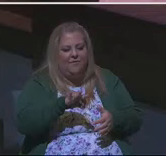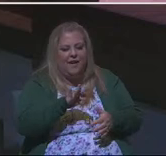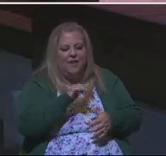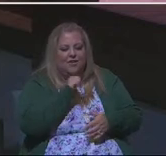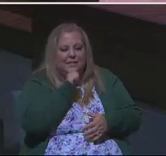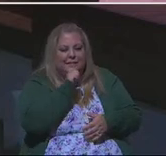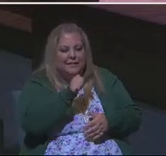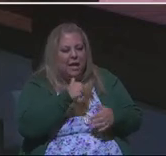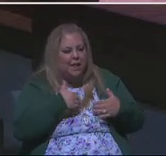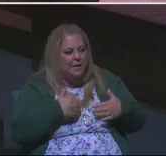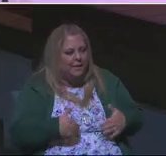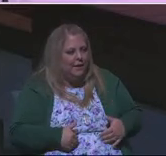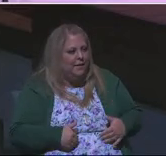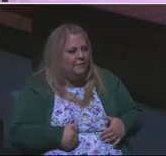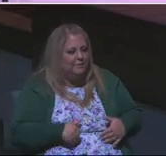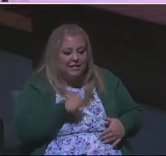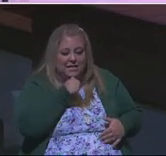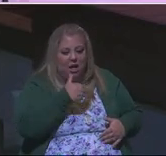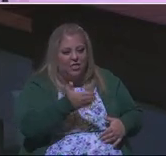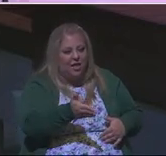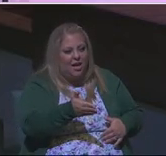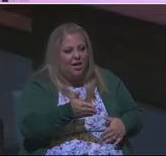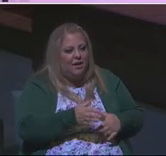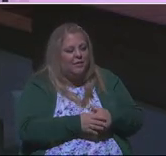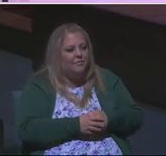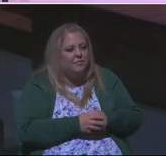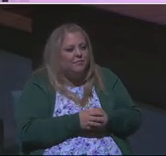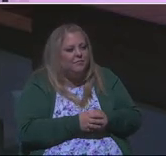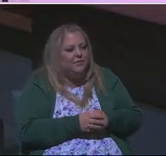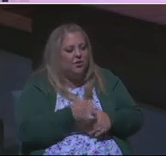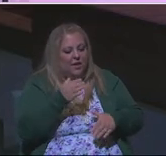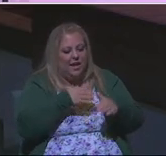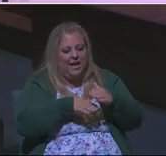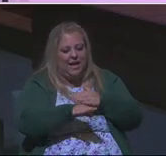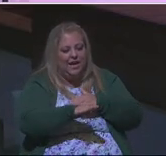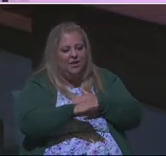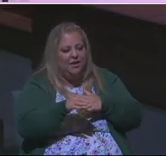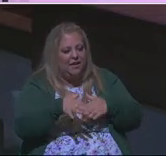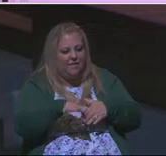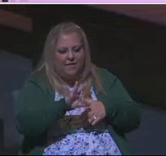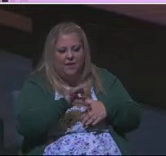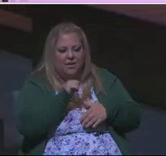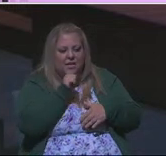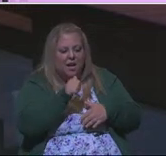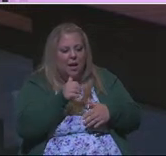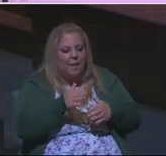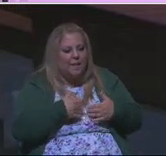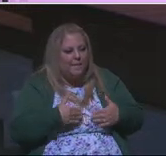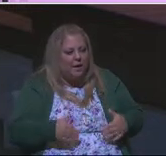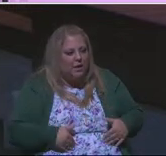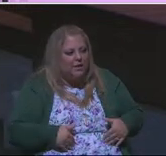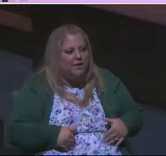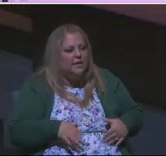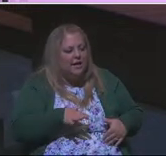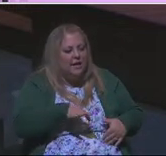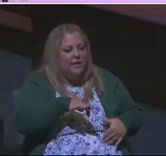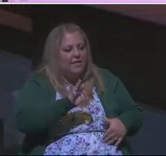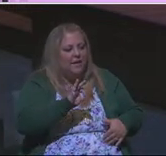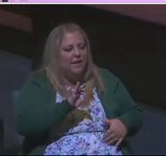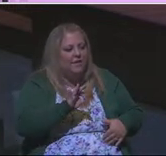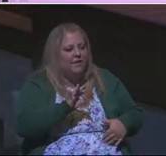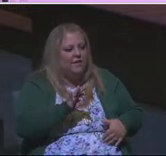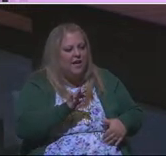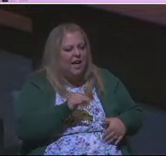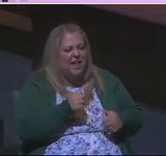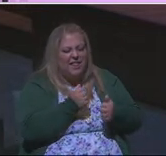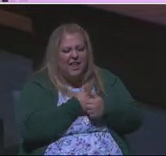No one, you know why? It's not there. And they entered in, they found not the body, and it came to pass as they were much, I love the way the Word of God